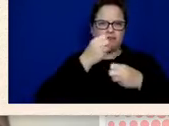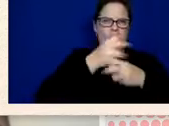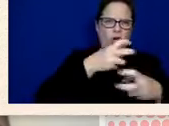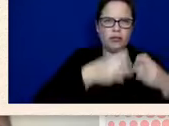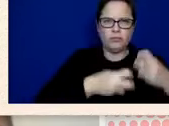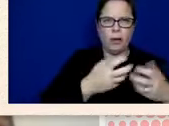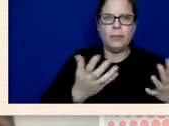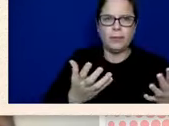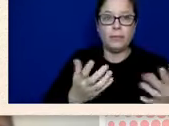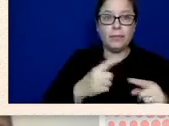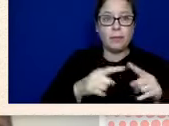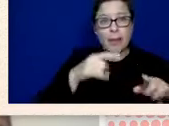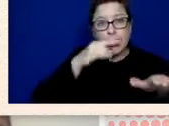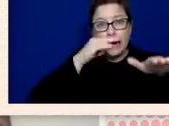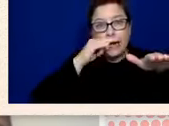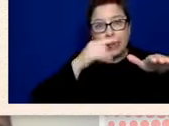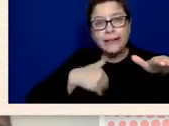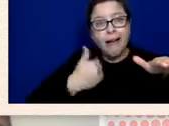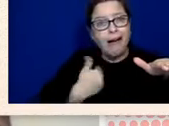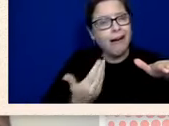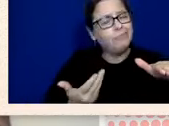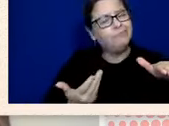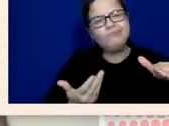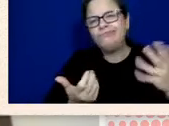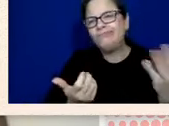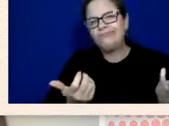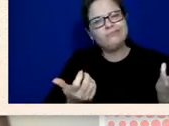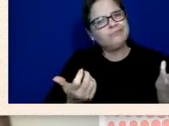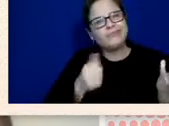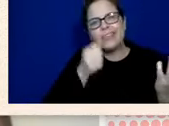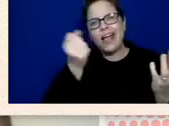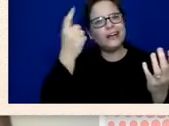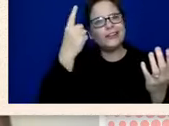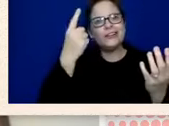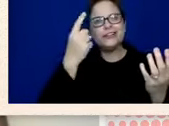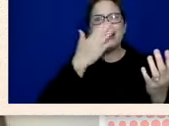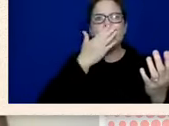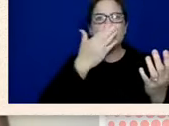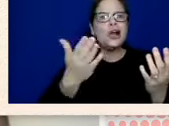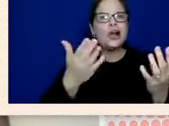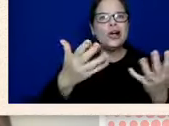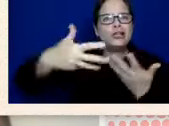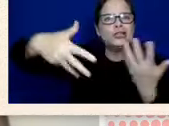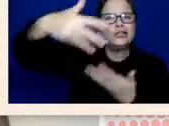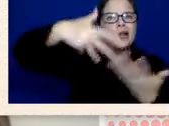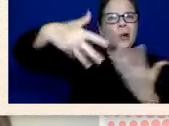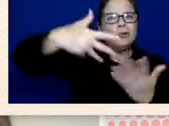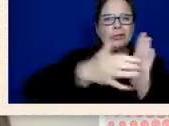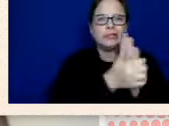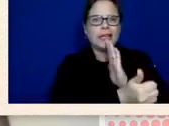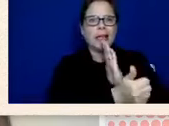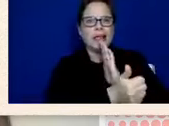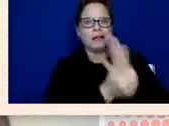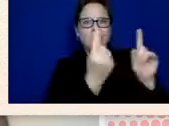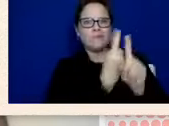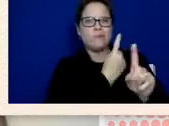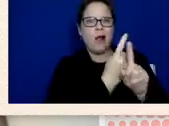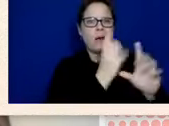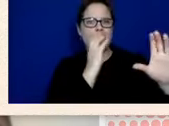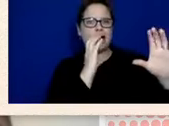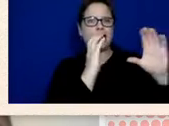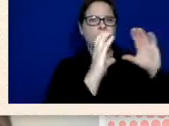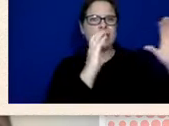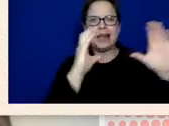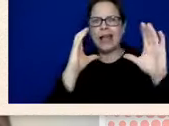probably when I was a kid, I didn't really understand like really good social skills, and I didn't understand how to communicate properly with